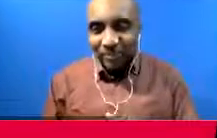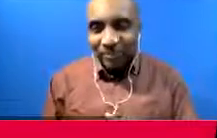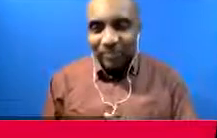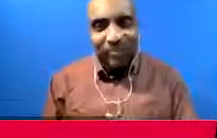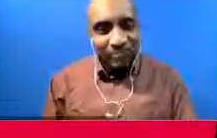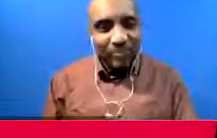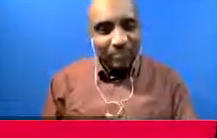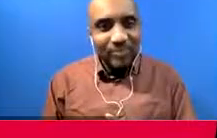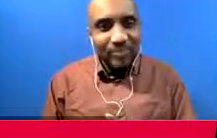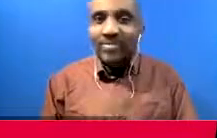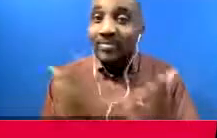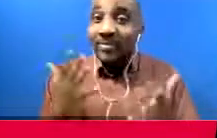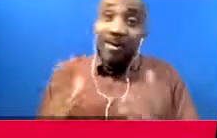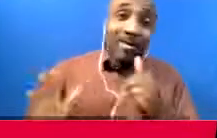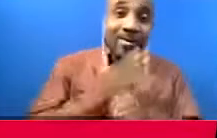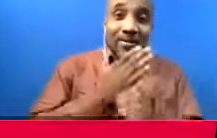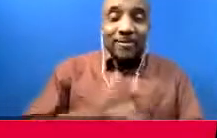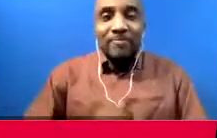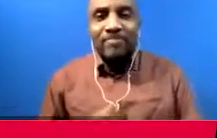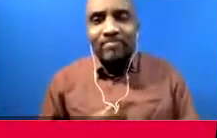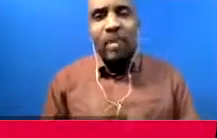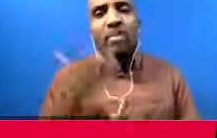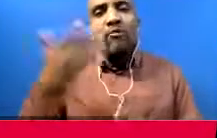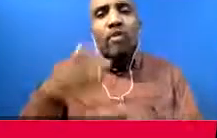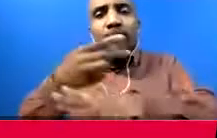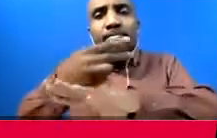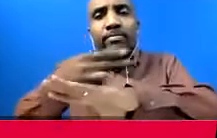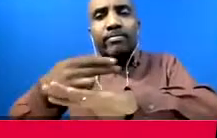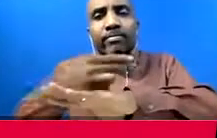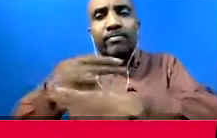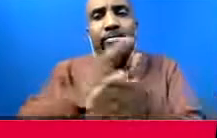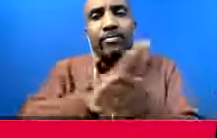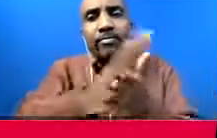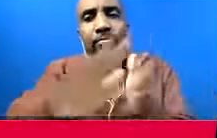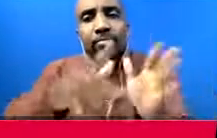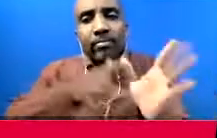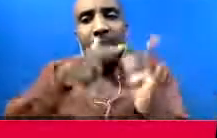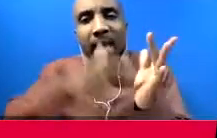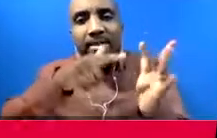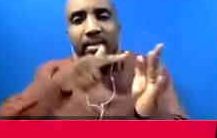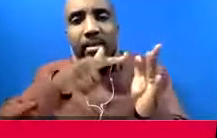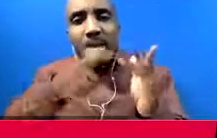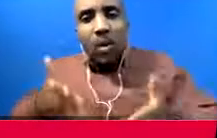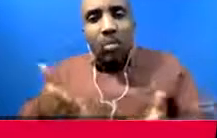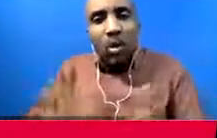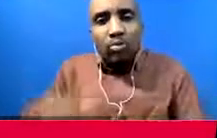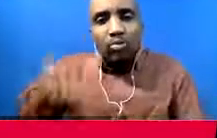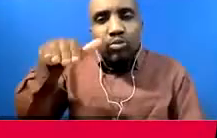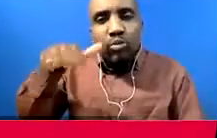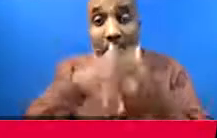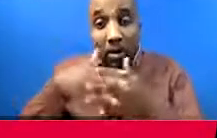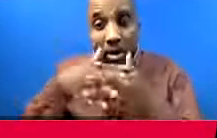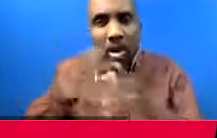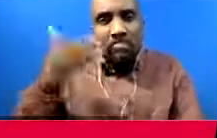So yeah, I'll just go ahead and start with that. So as a Haitian woman who was born and raised in the US, I've grown up with the knowledge that my ancestors